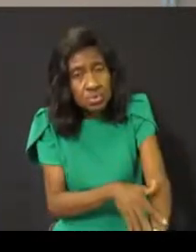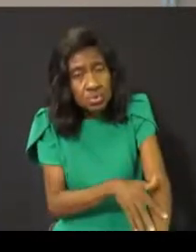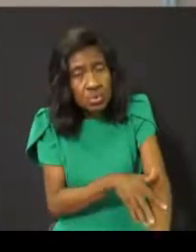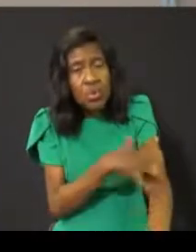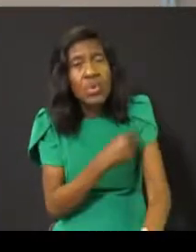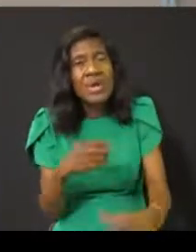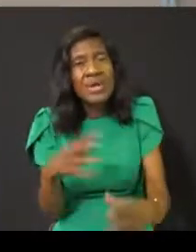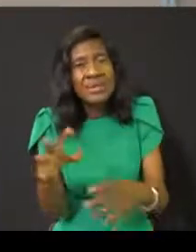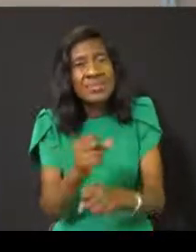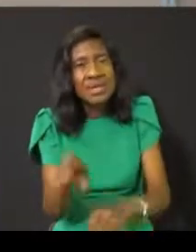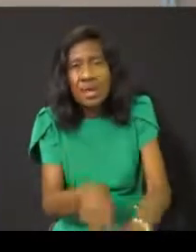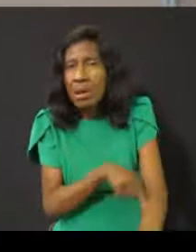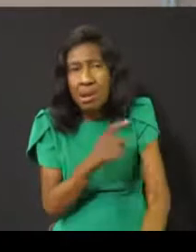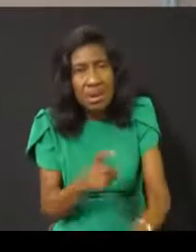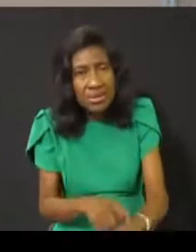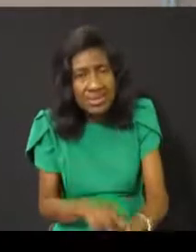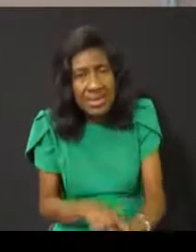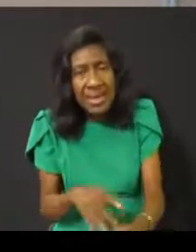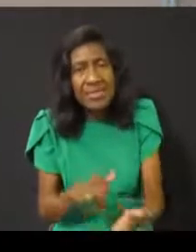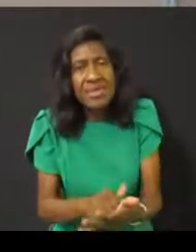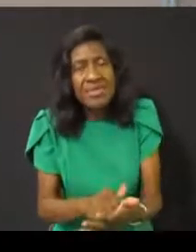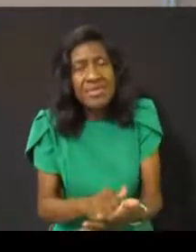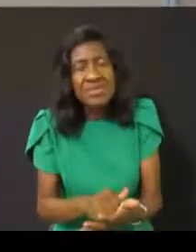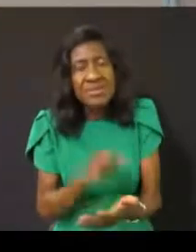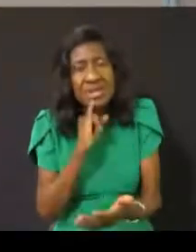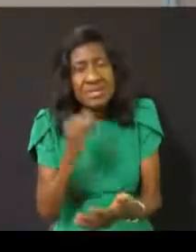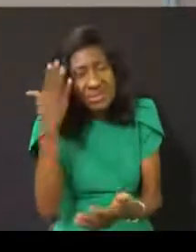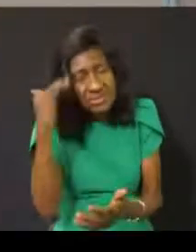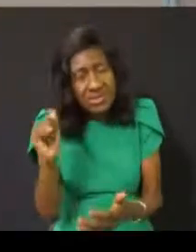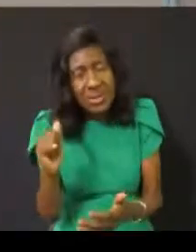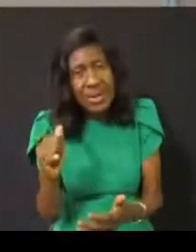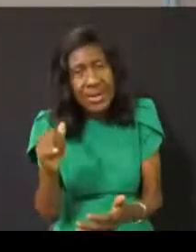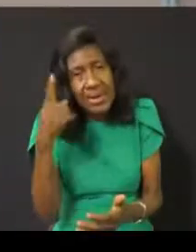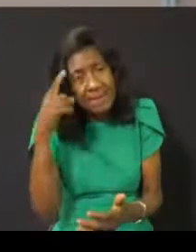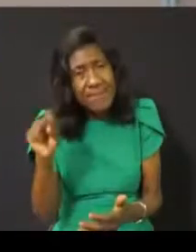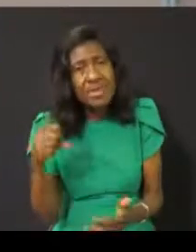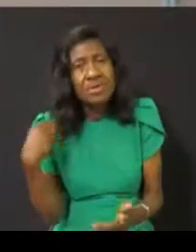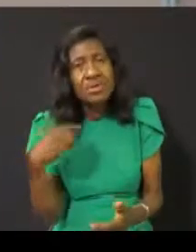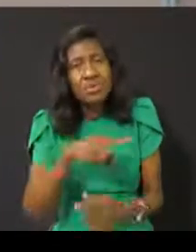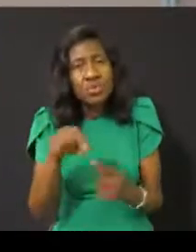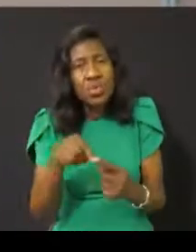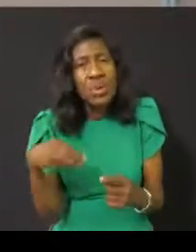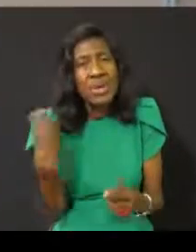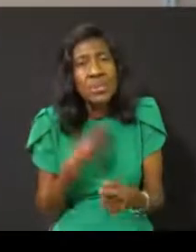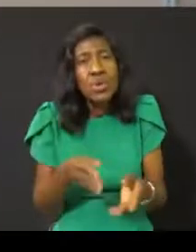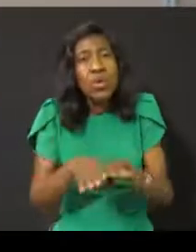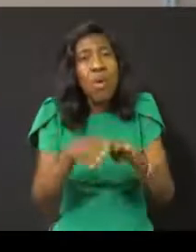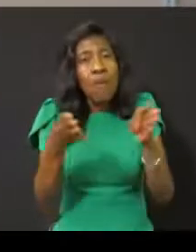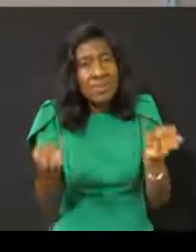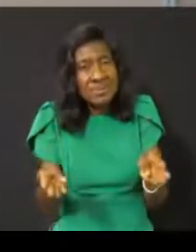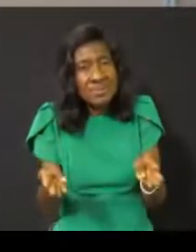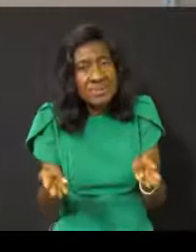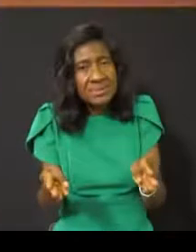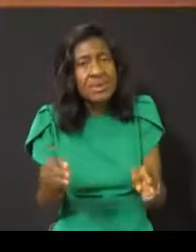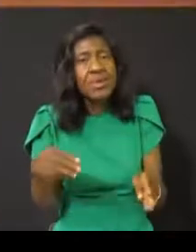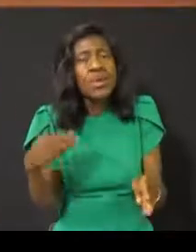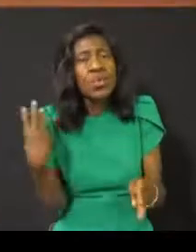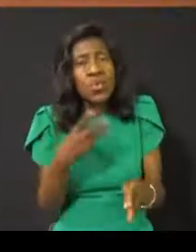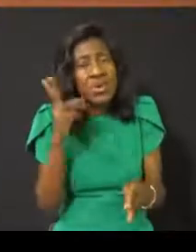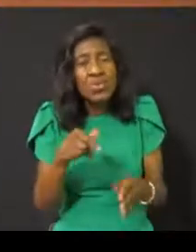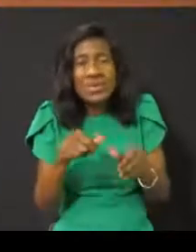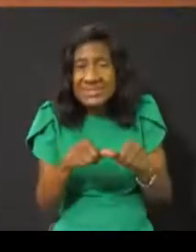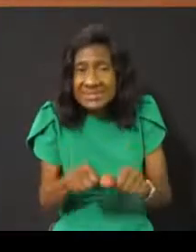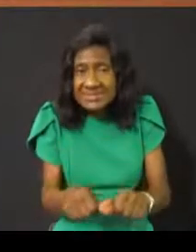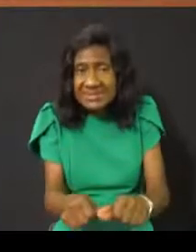confident with, that when we do open, we're going to stay open. Thank you for both those questions,